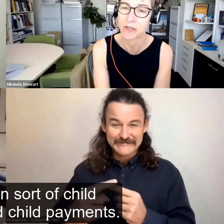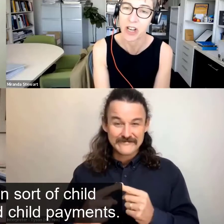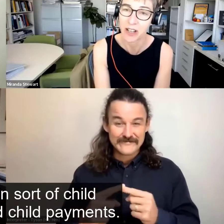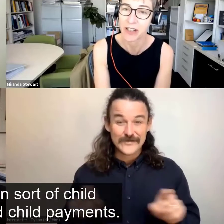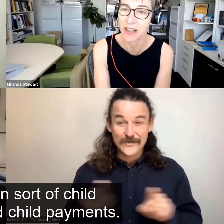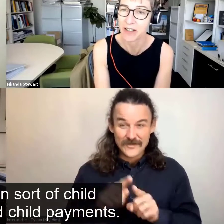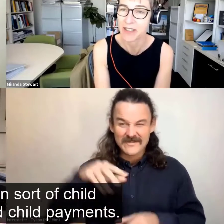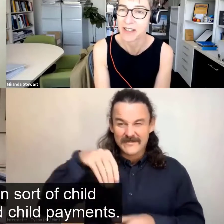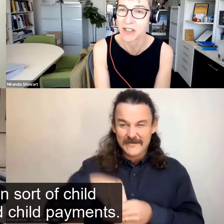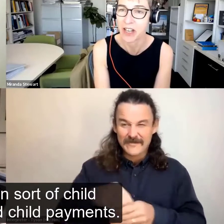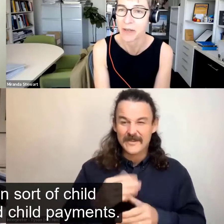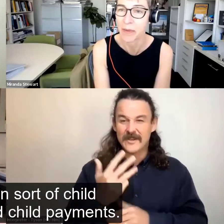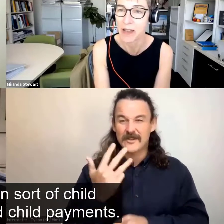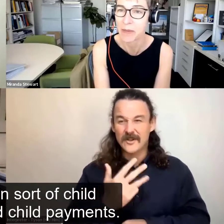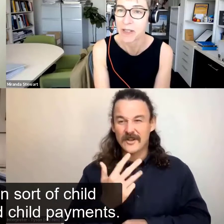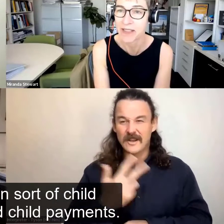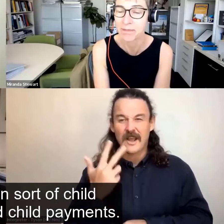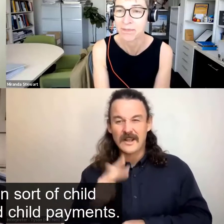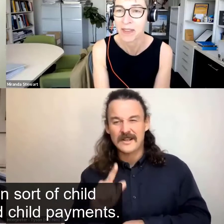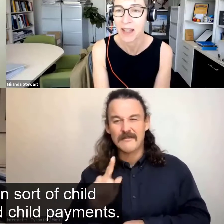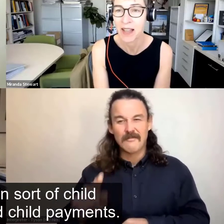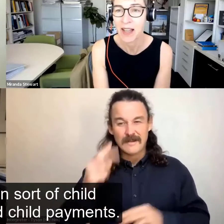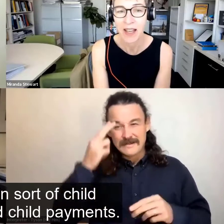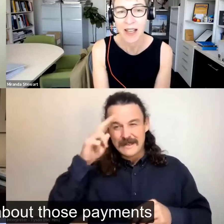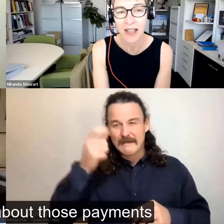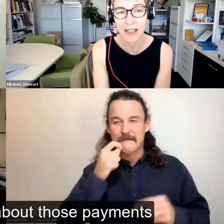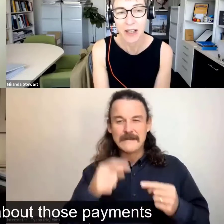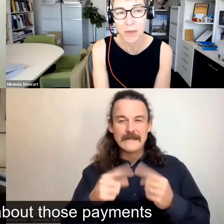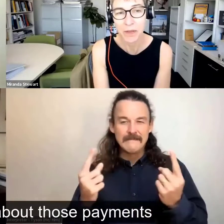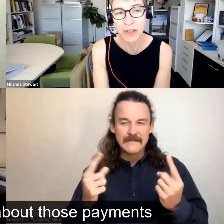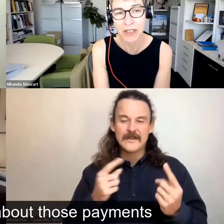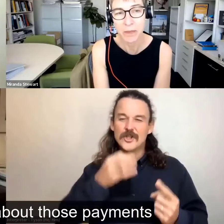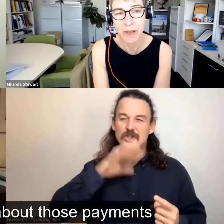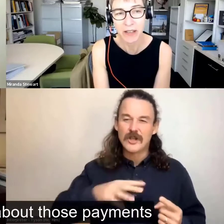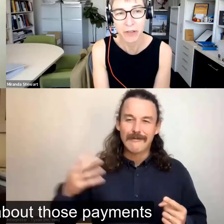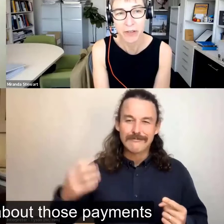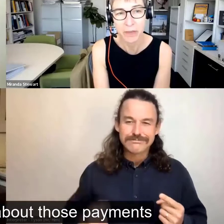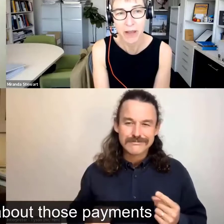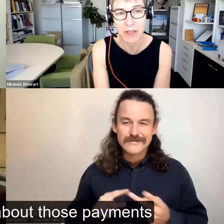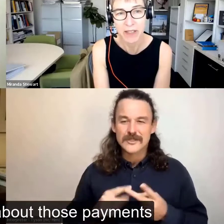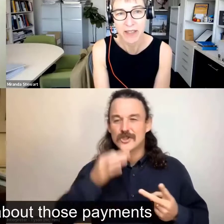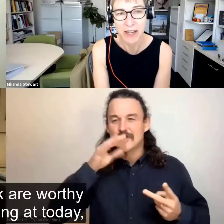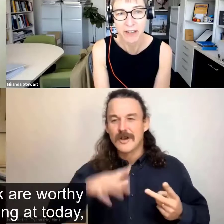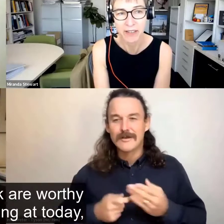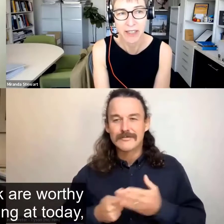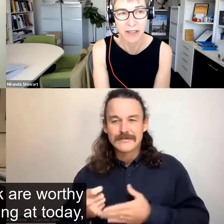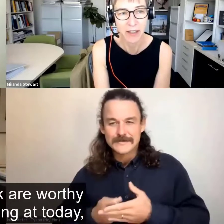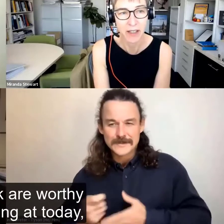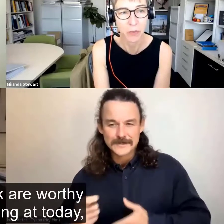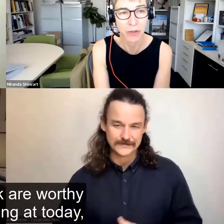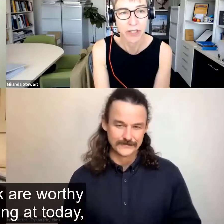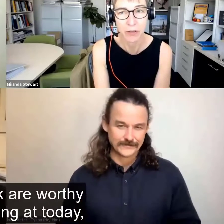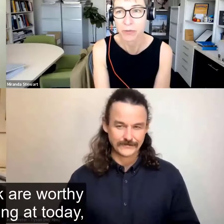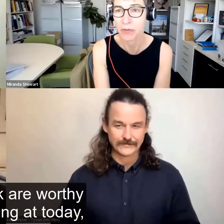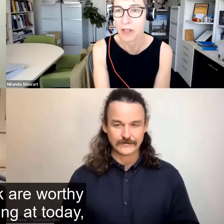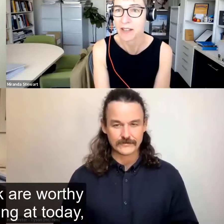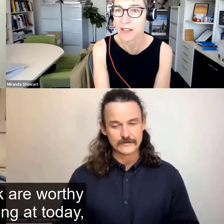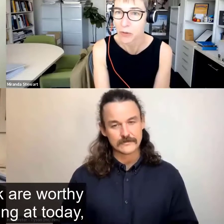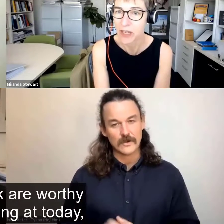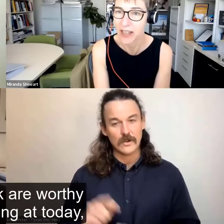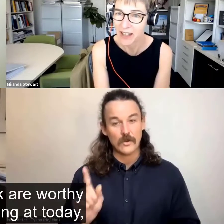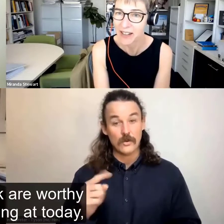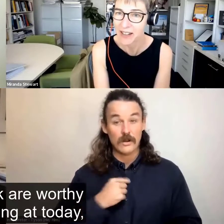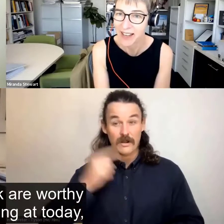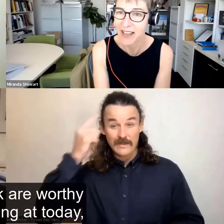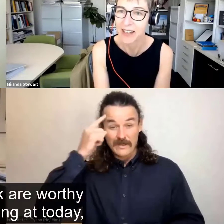in sort of child allowances and child payments. A couple of things about those payments that I think are worthy of